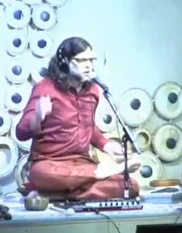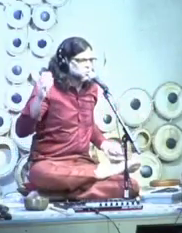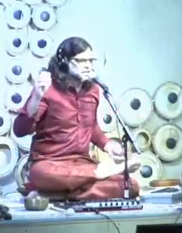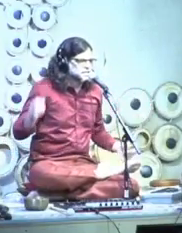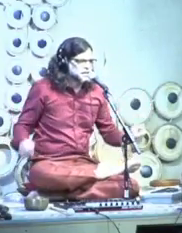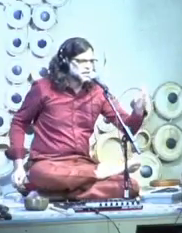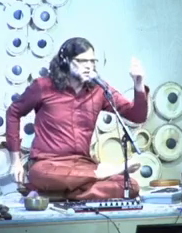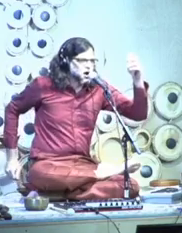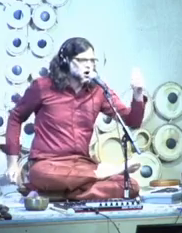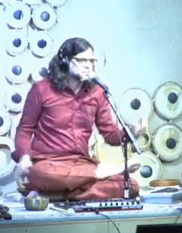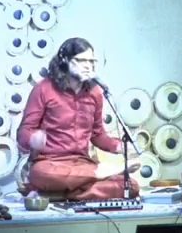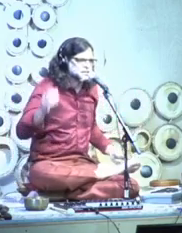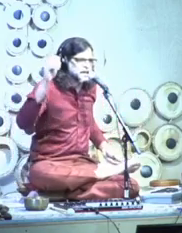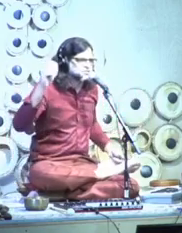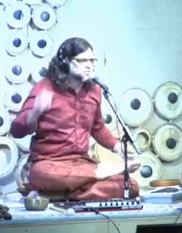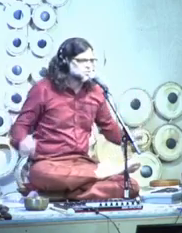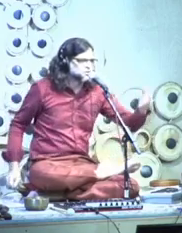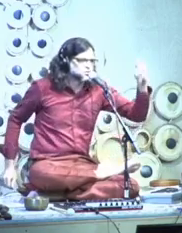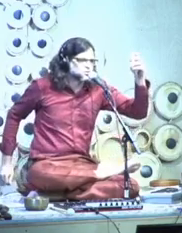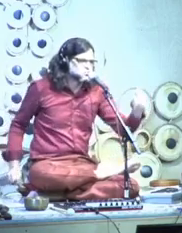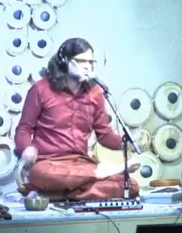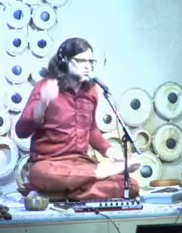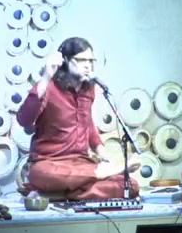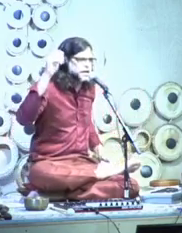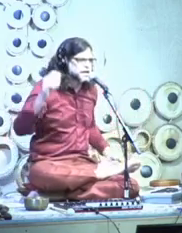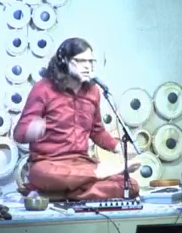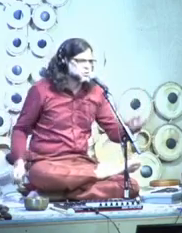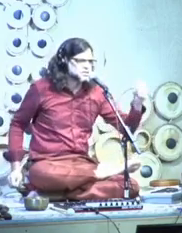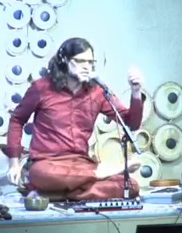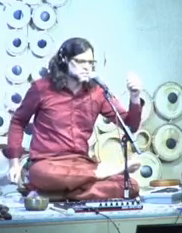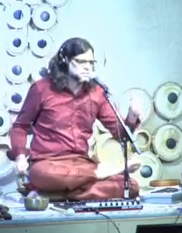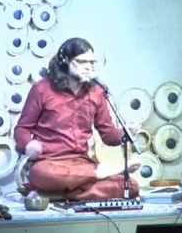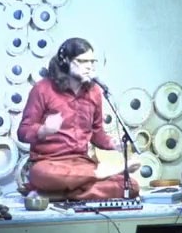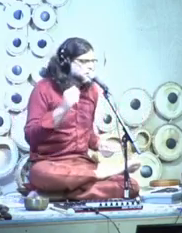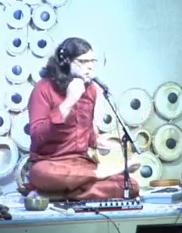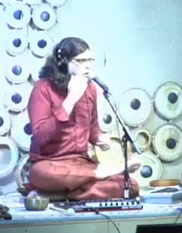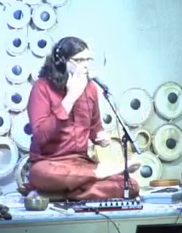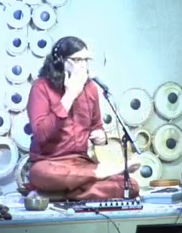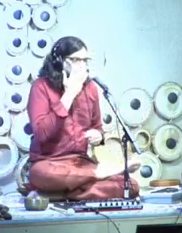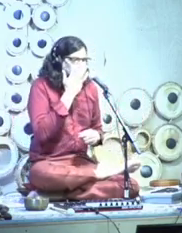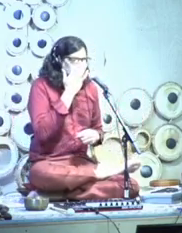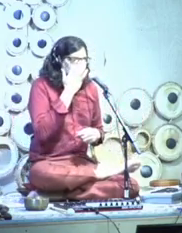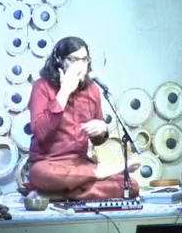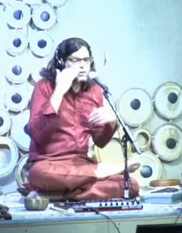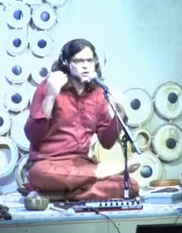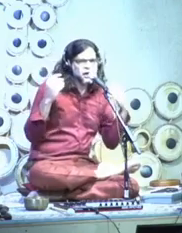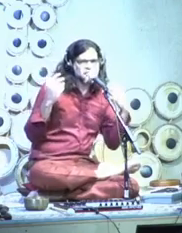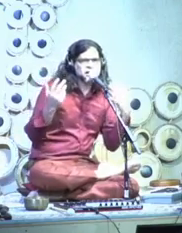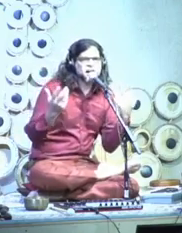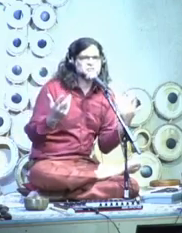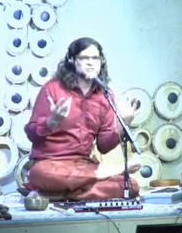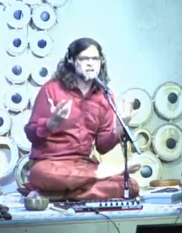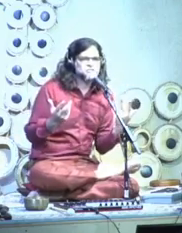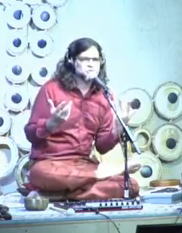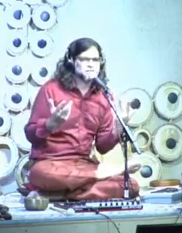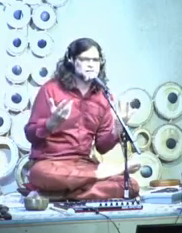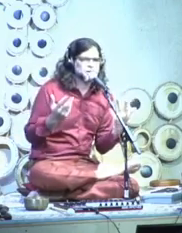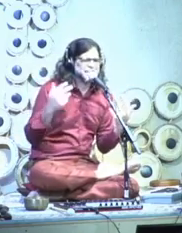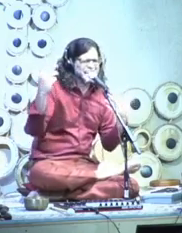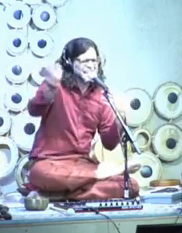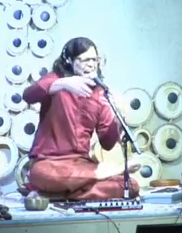in NYC and their arms and legs just start swinging in unison. Or maybe you're having a conversation